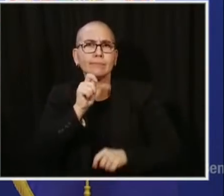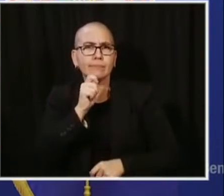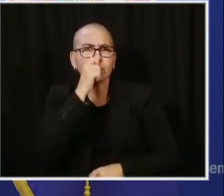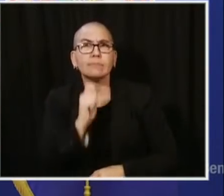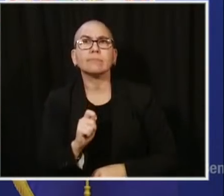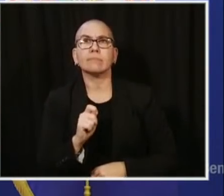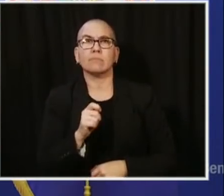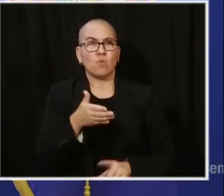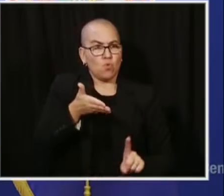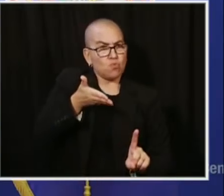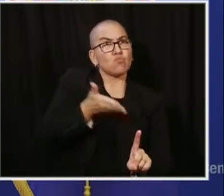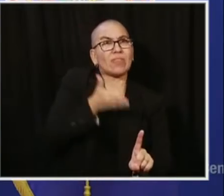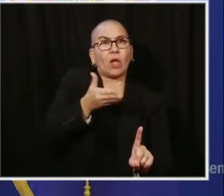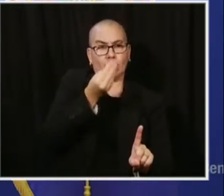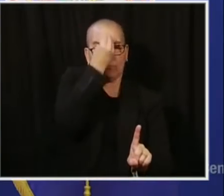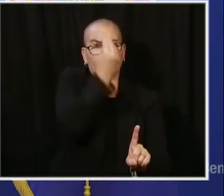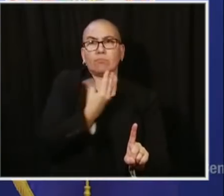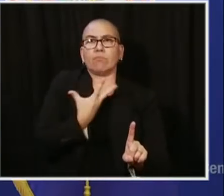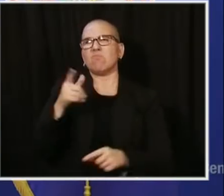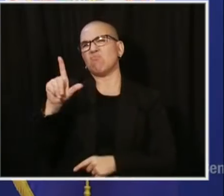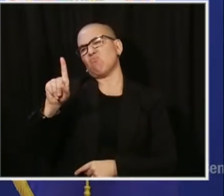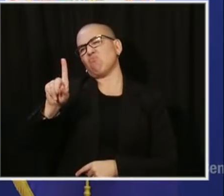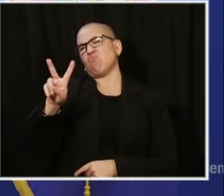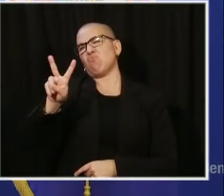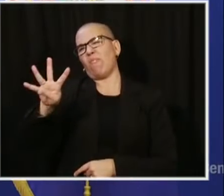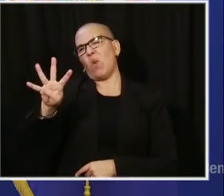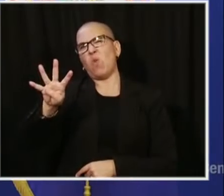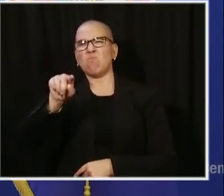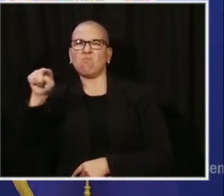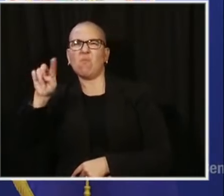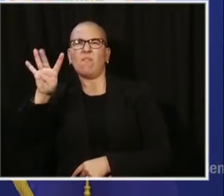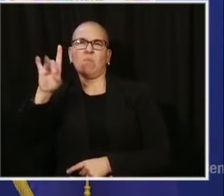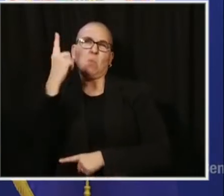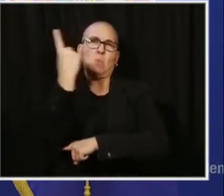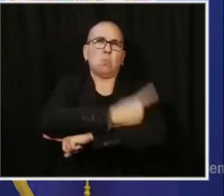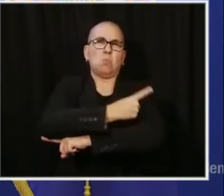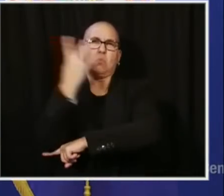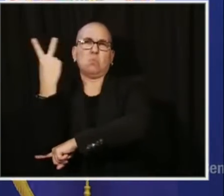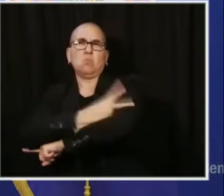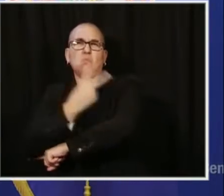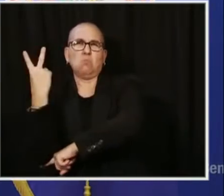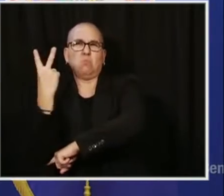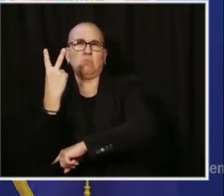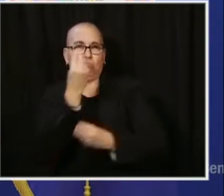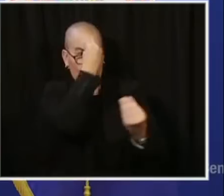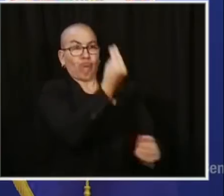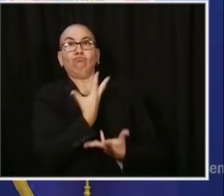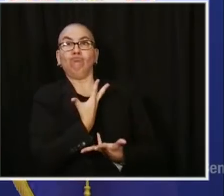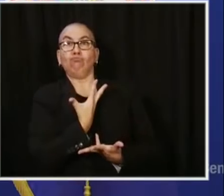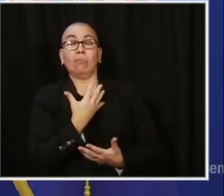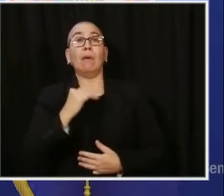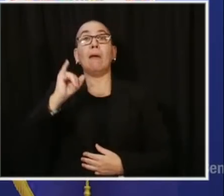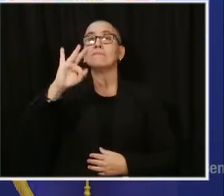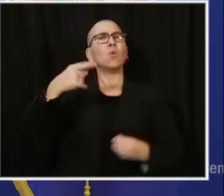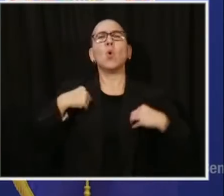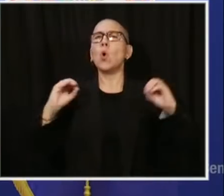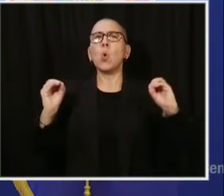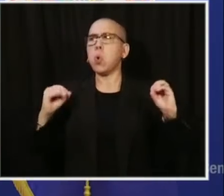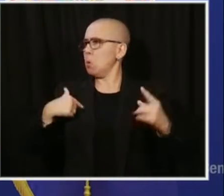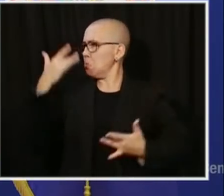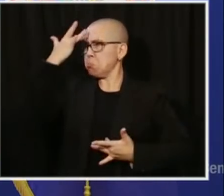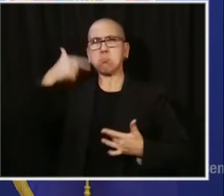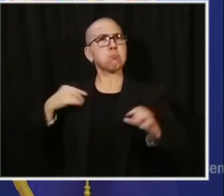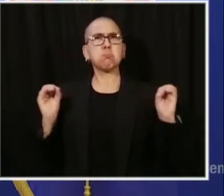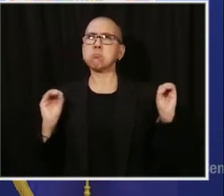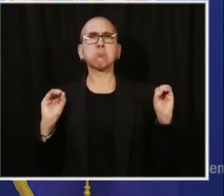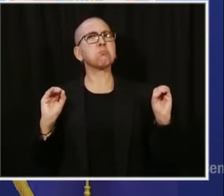feeling healthy, you've done a lot of things right, but you just want to know because you want to protect your family, you want to protect your neighbors. Almost all